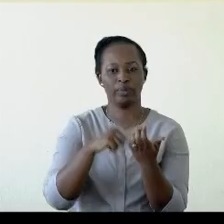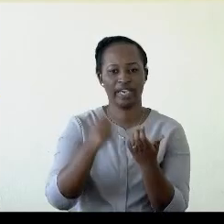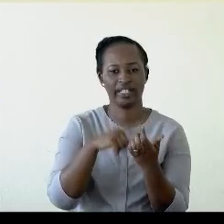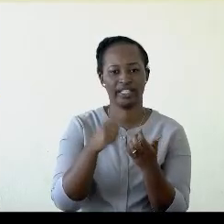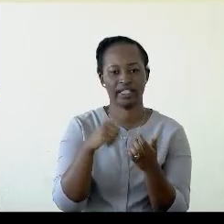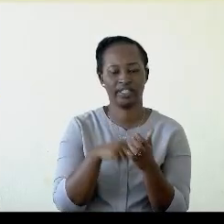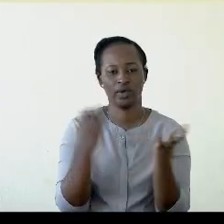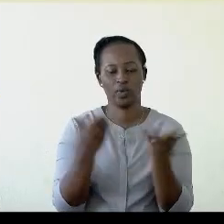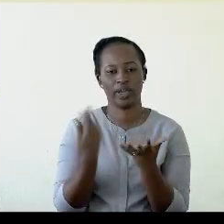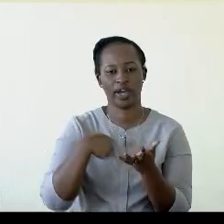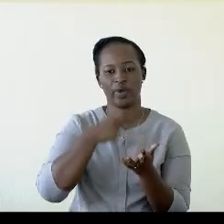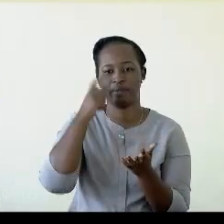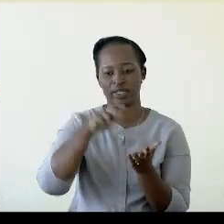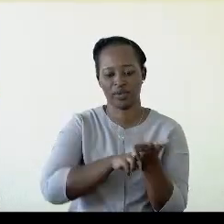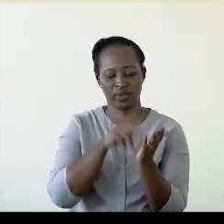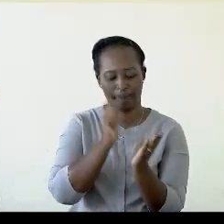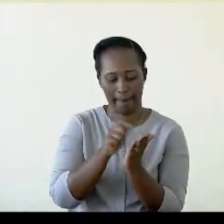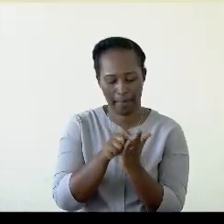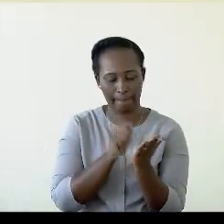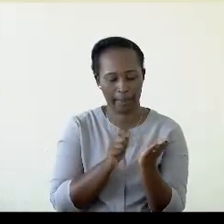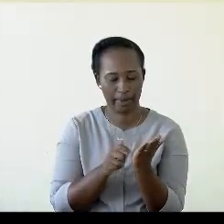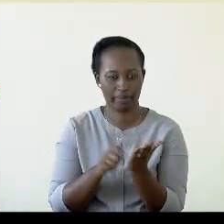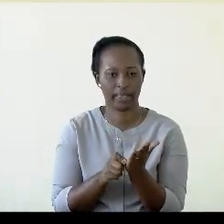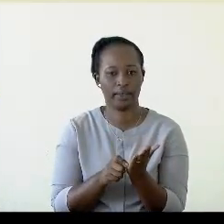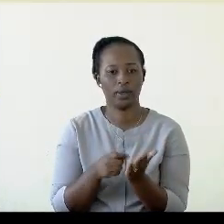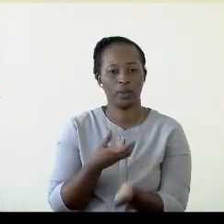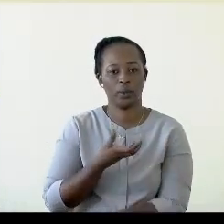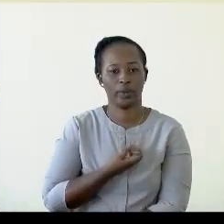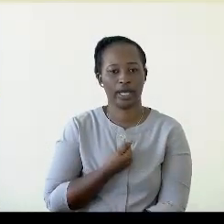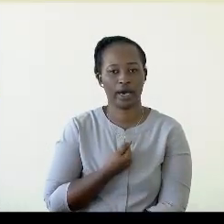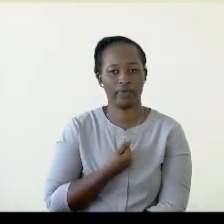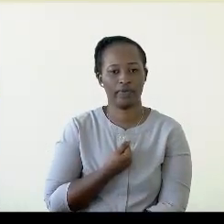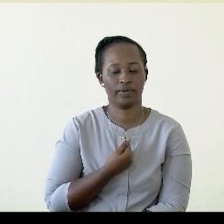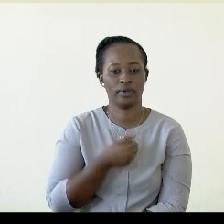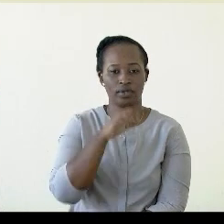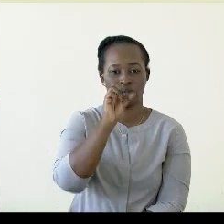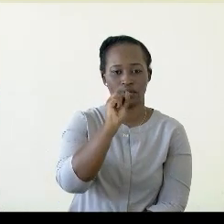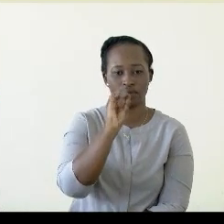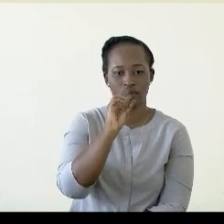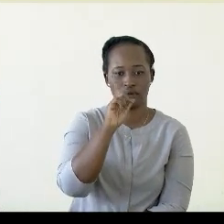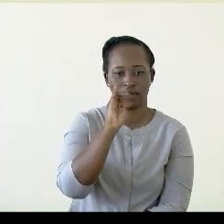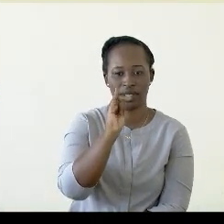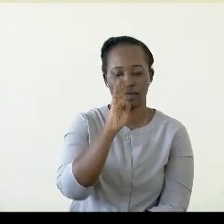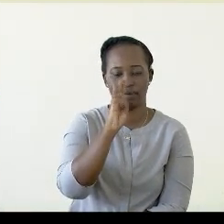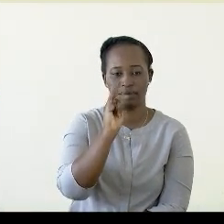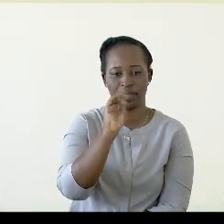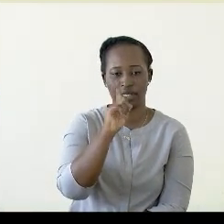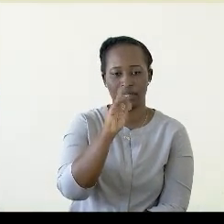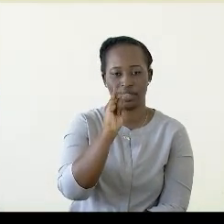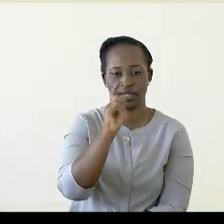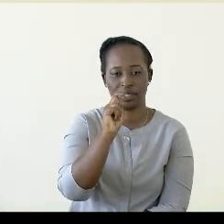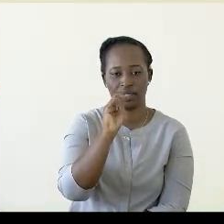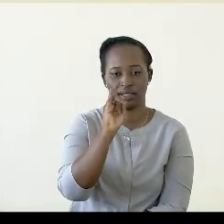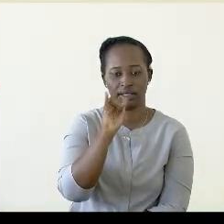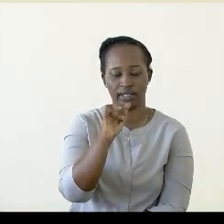calculated, where we have to use calculations. So we have the solubility of a solute at